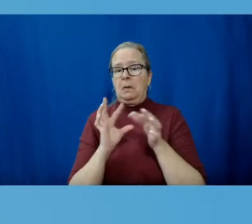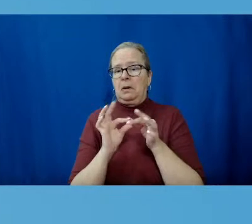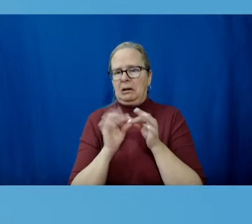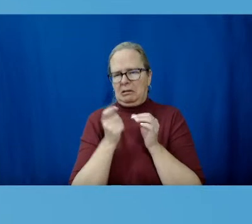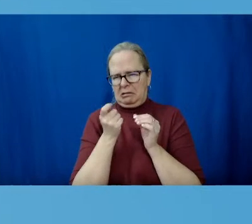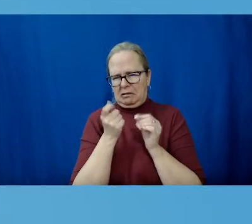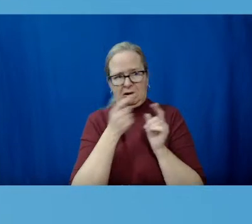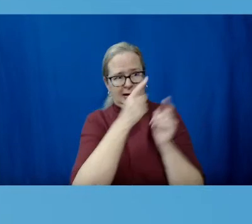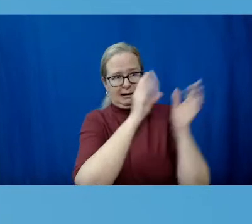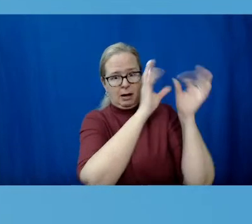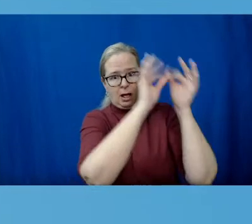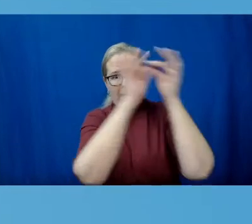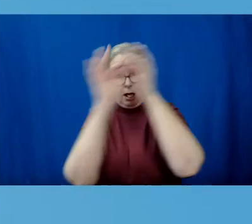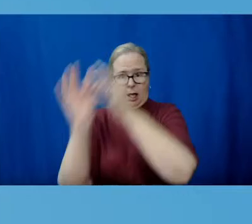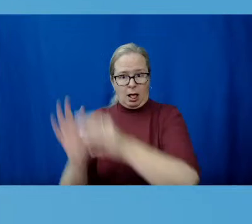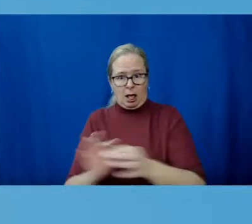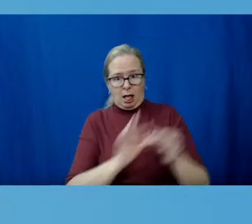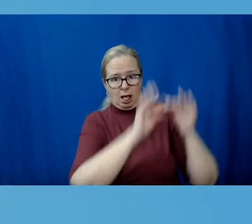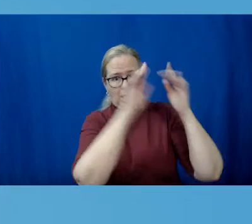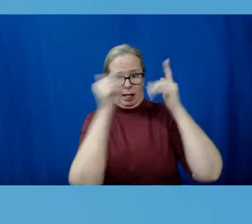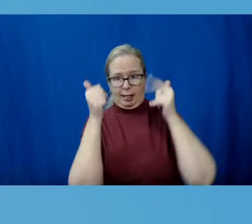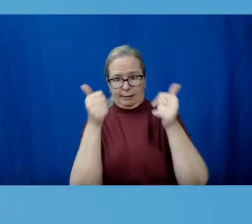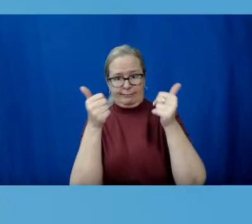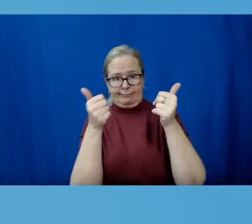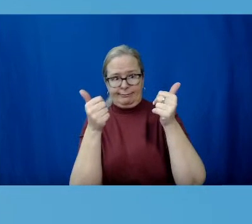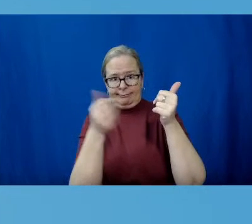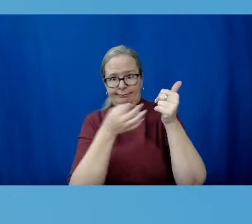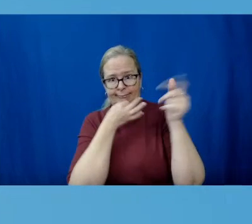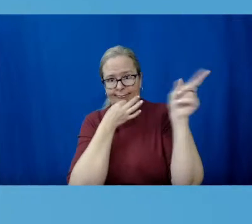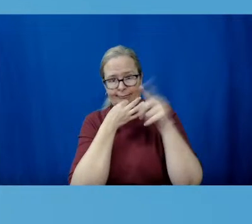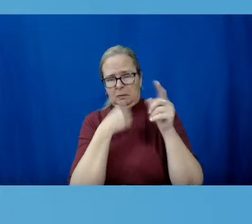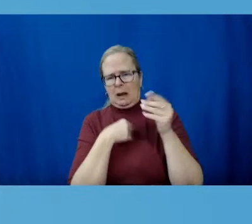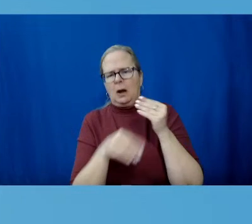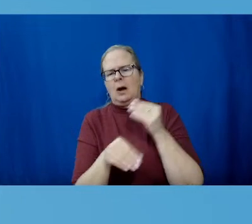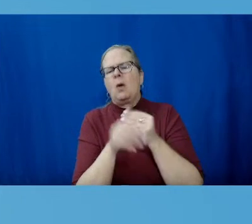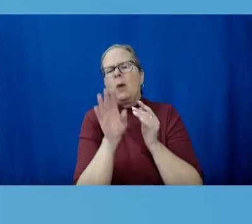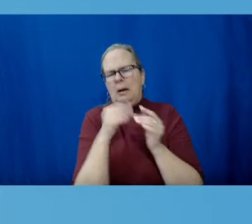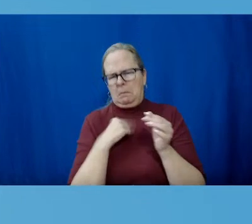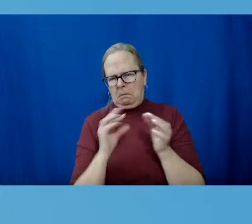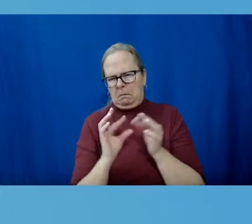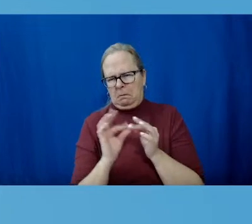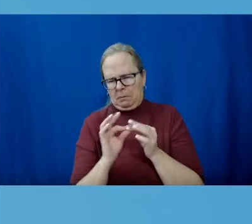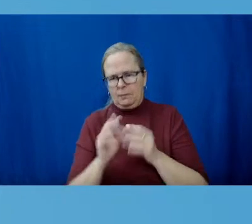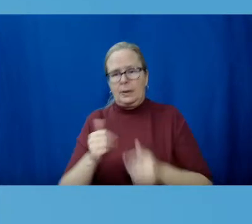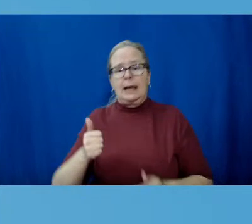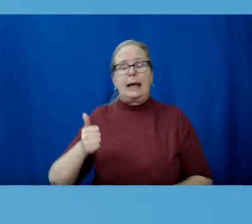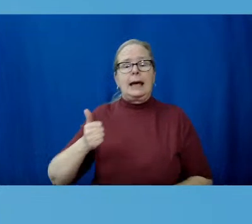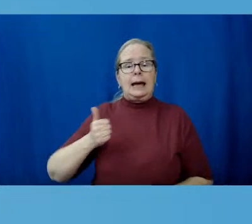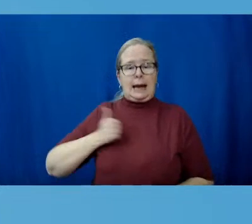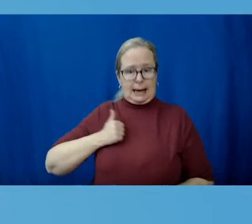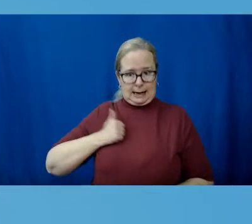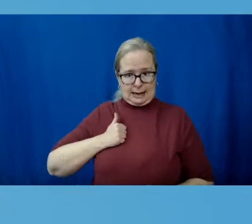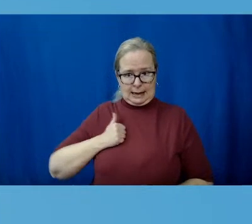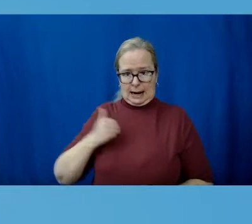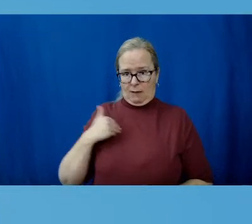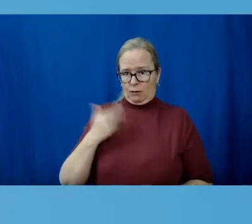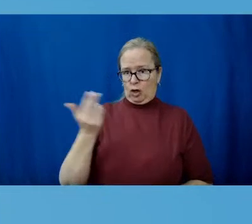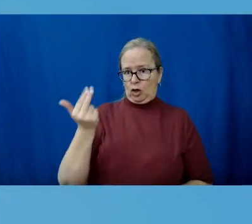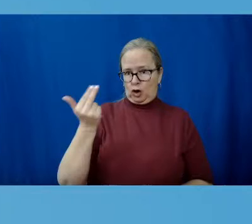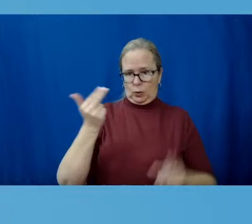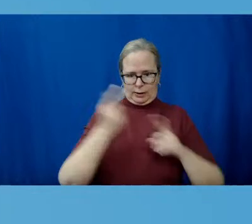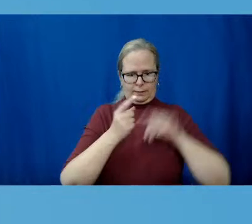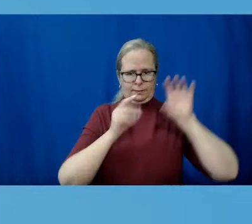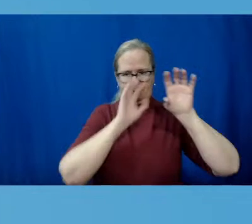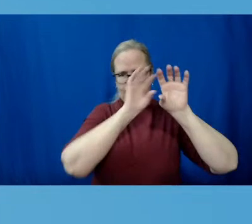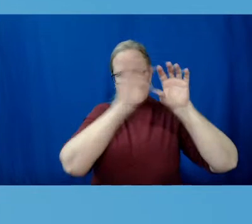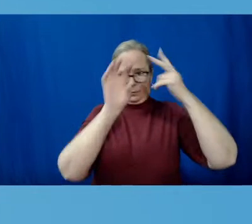we have 13 jurisdictions in Canada, that deliver healthcare. The provinces are responsible for delivering healthcare, and they do it